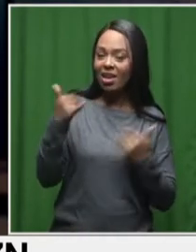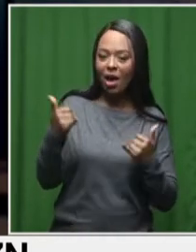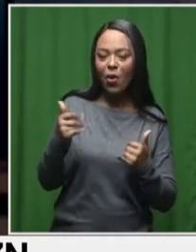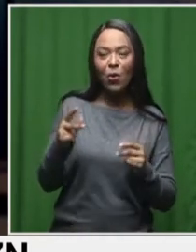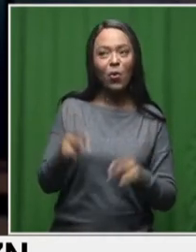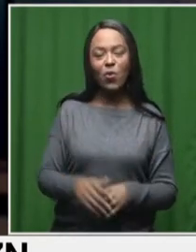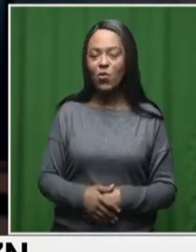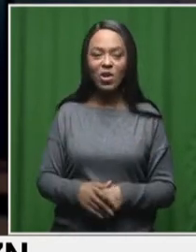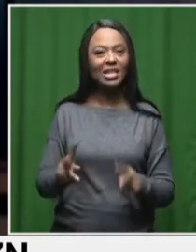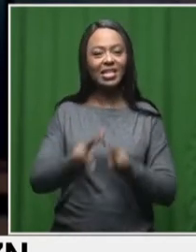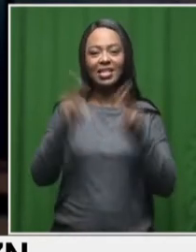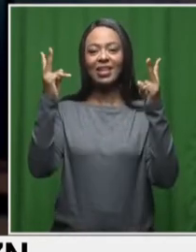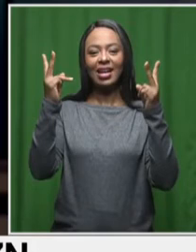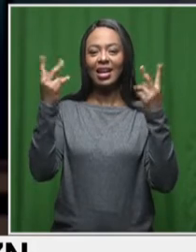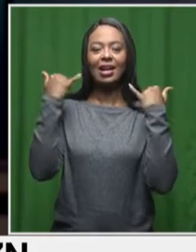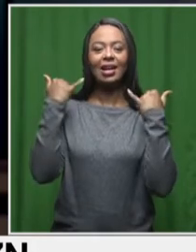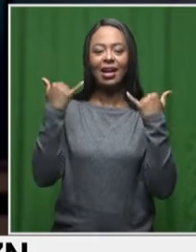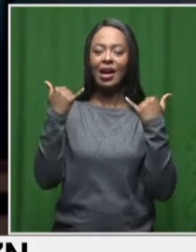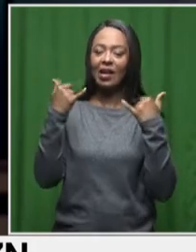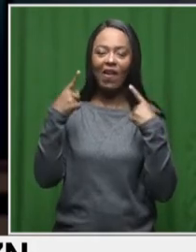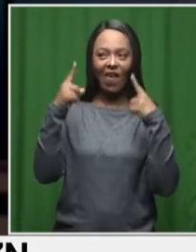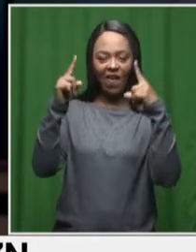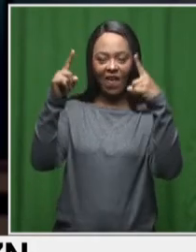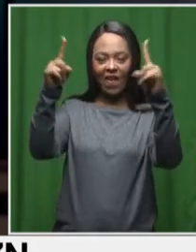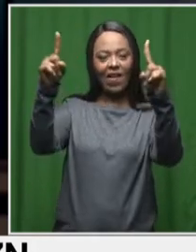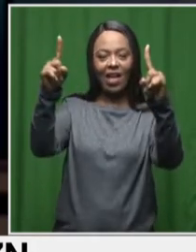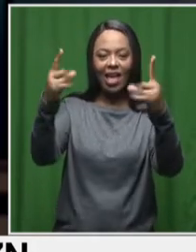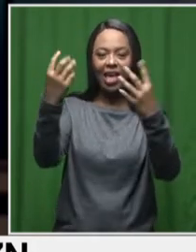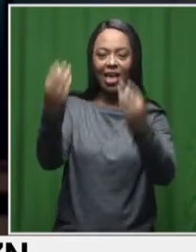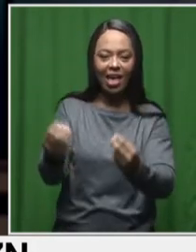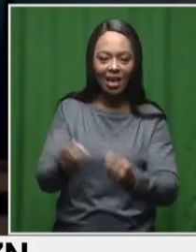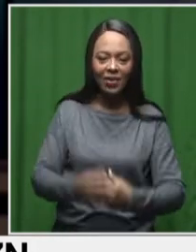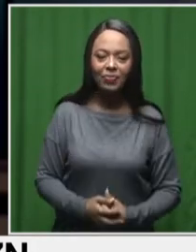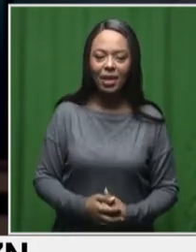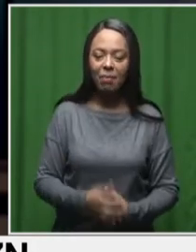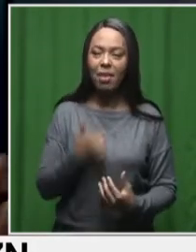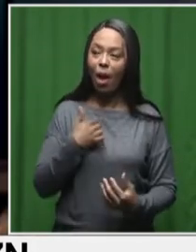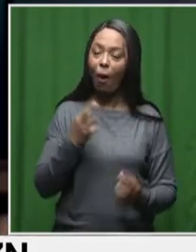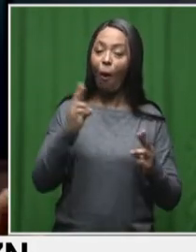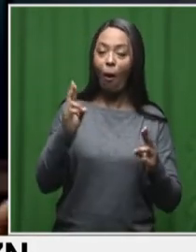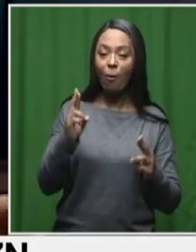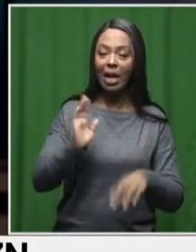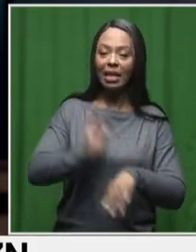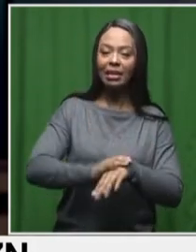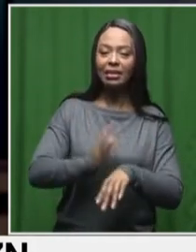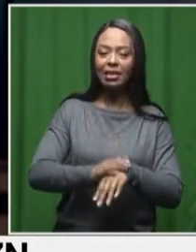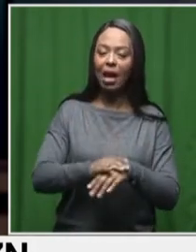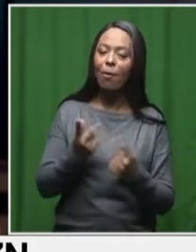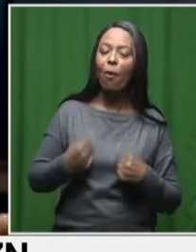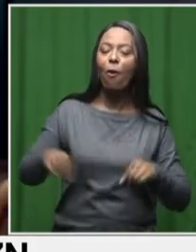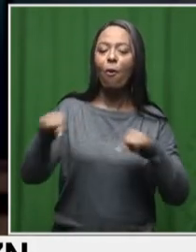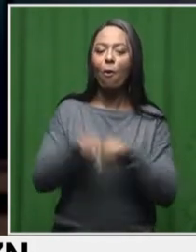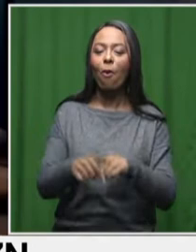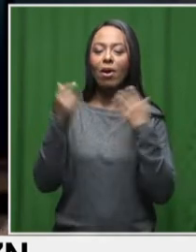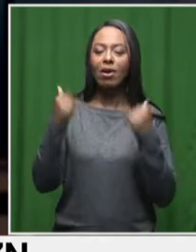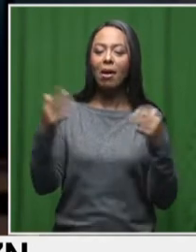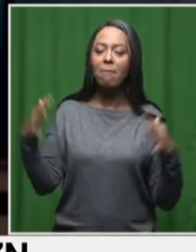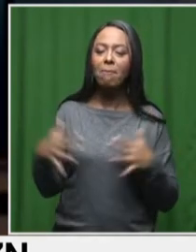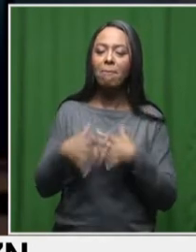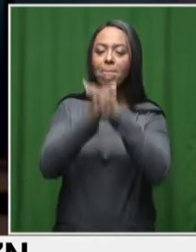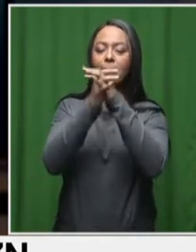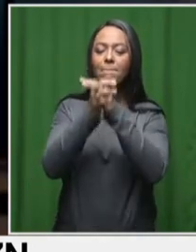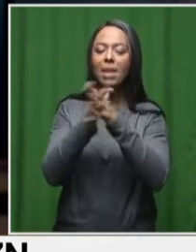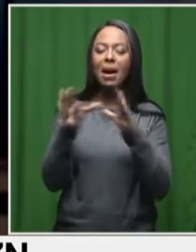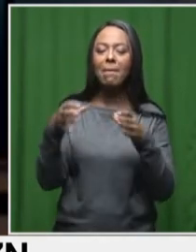different league. And I'm really looking forward that I hope there would be a moment where all of us converge in a